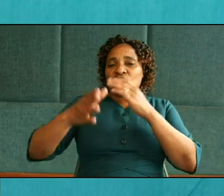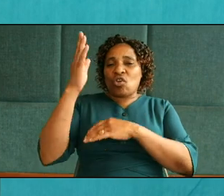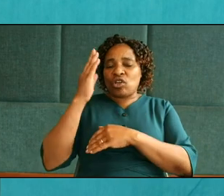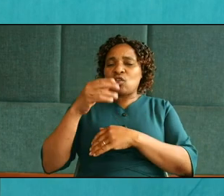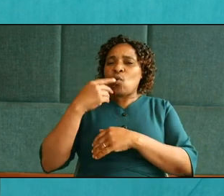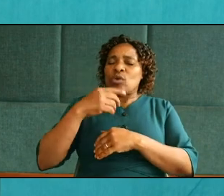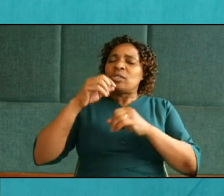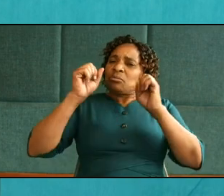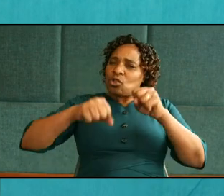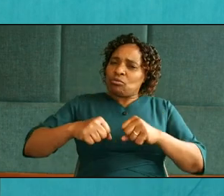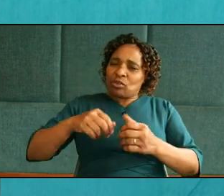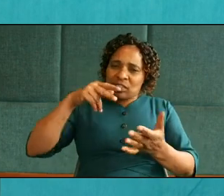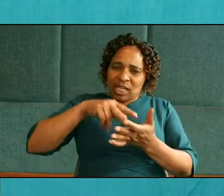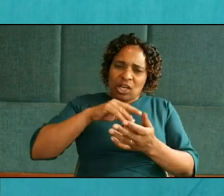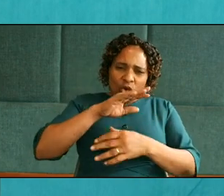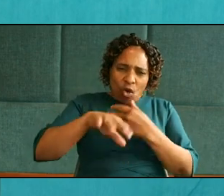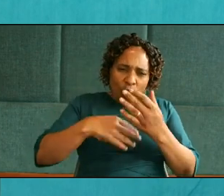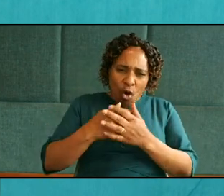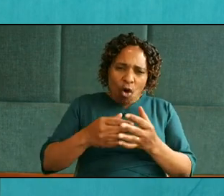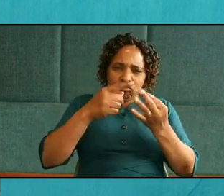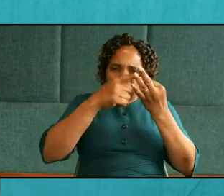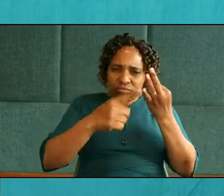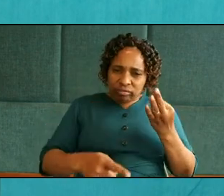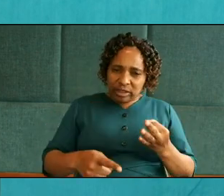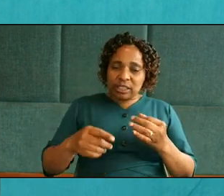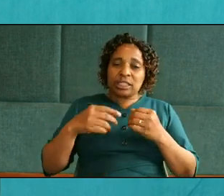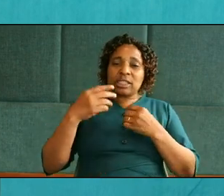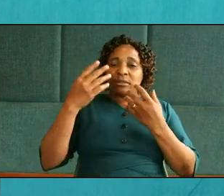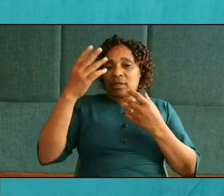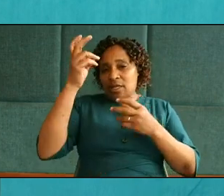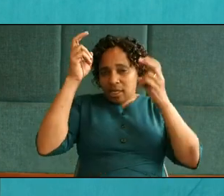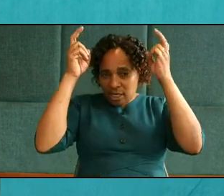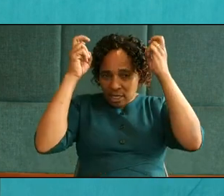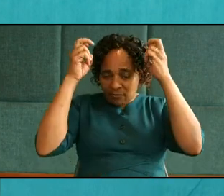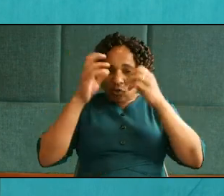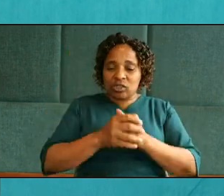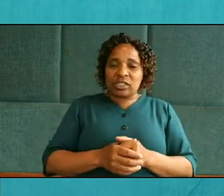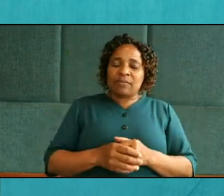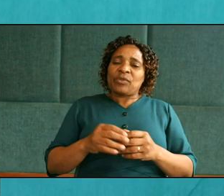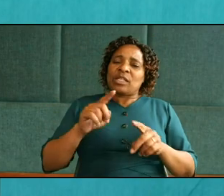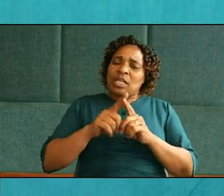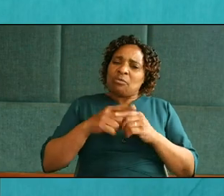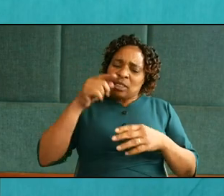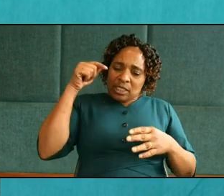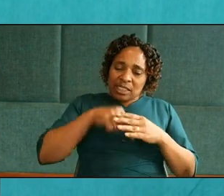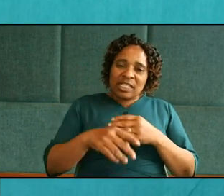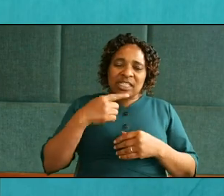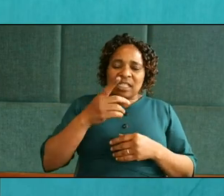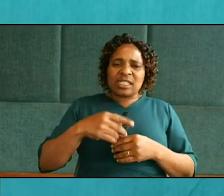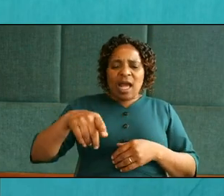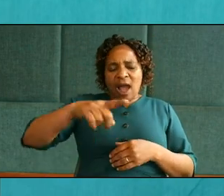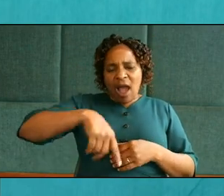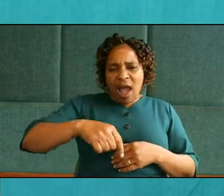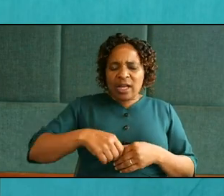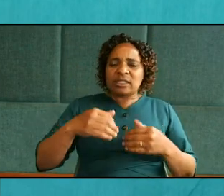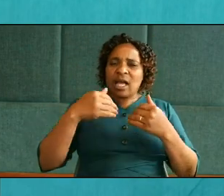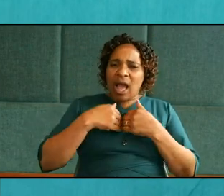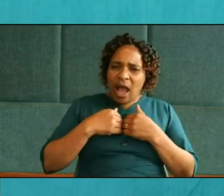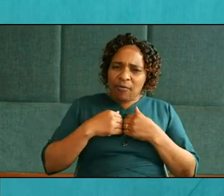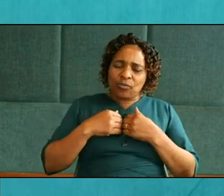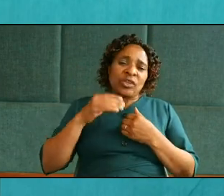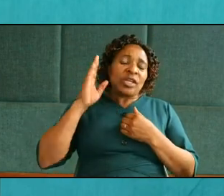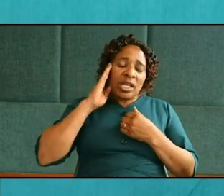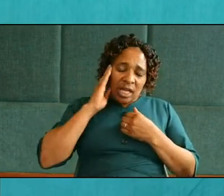to stand against all that. And even as the Father Insight has said, that by us yielding our will to